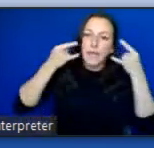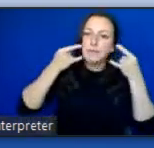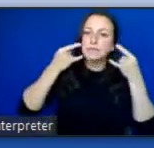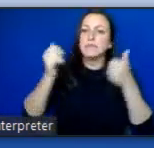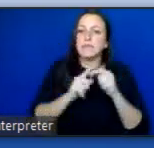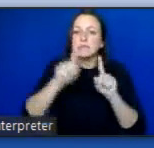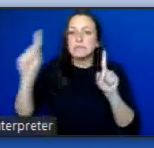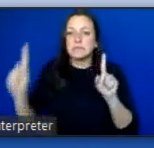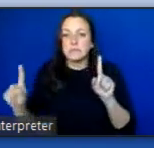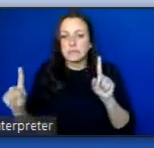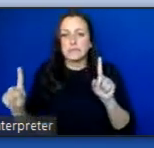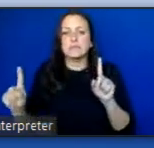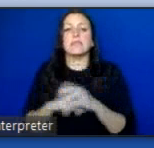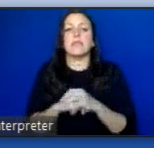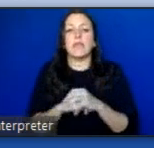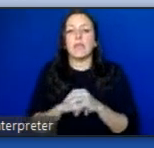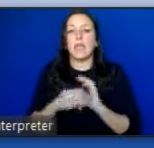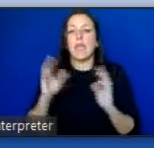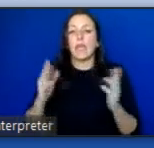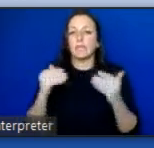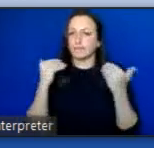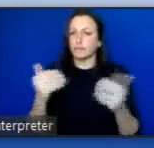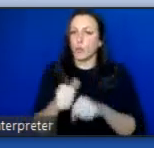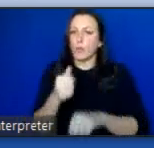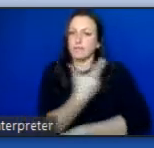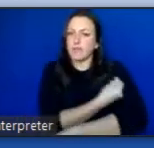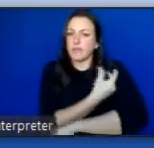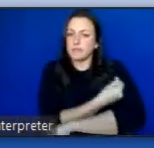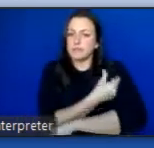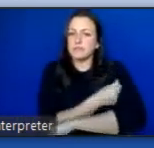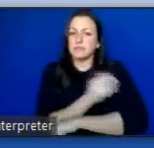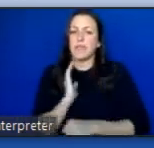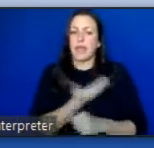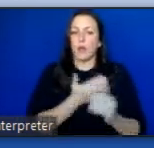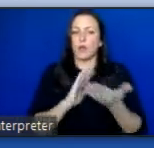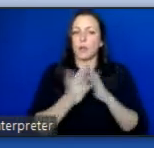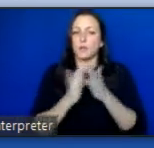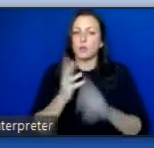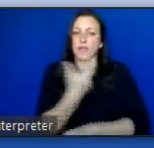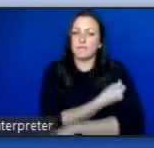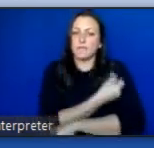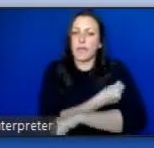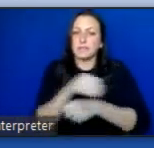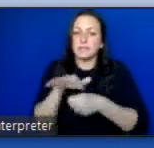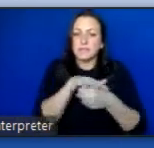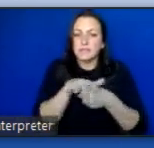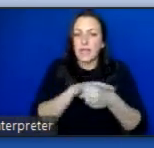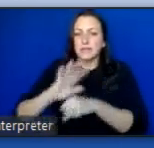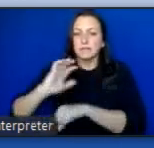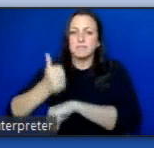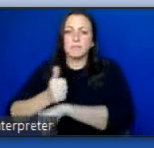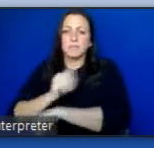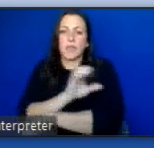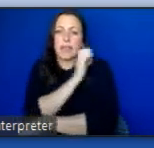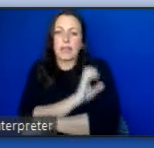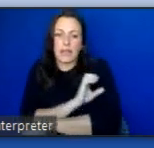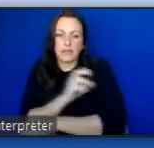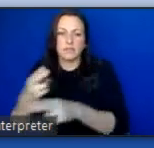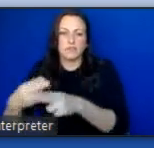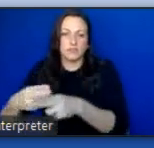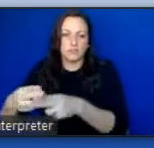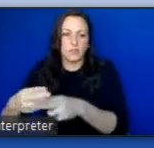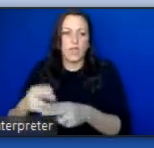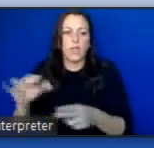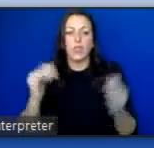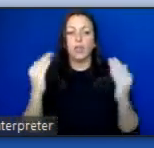vaccine hesitancy, our community vaccine sites and pop-up clinics, and finally a vaccine equity initiative